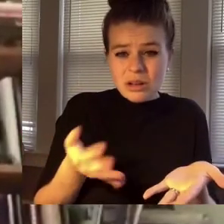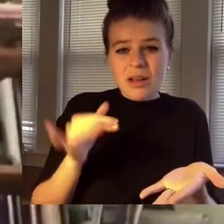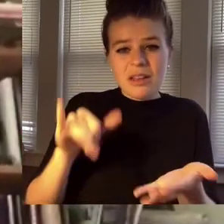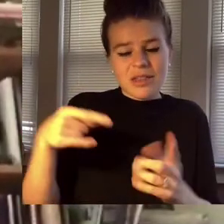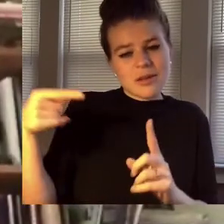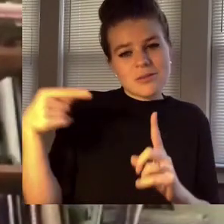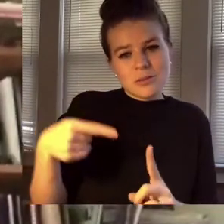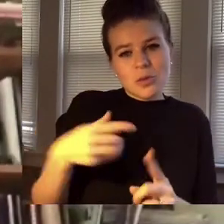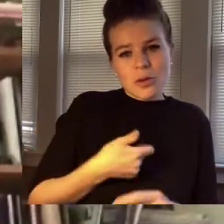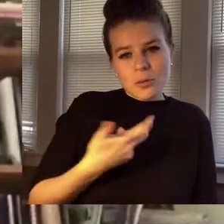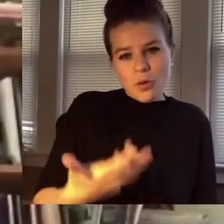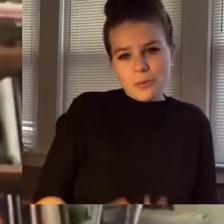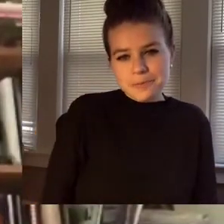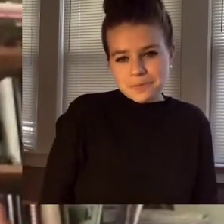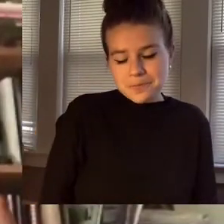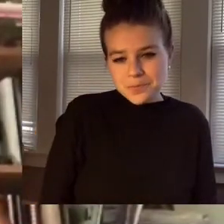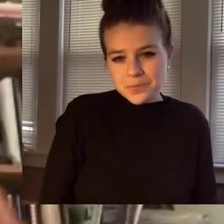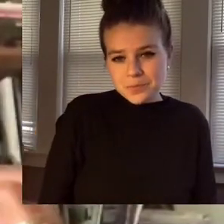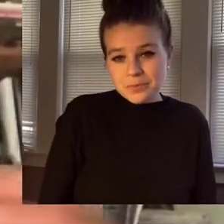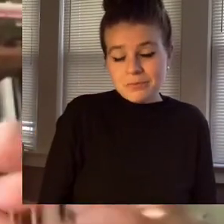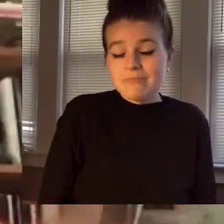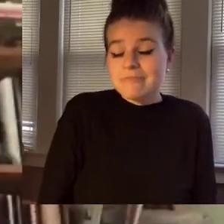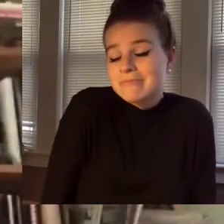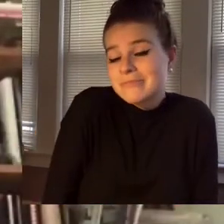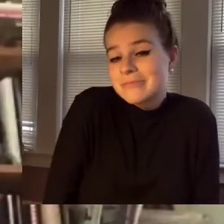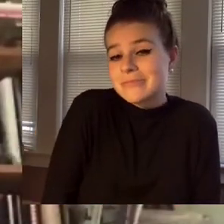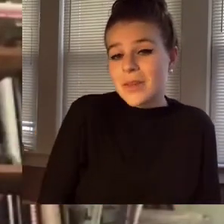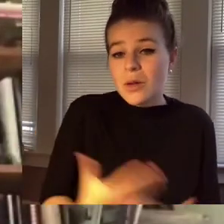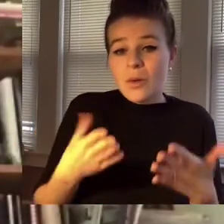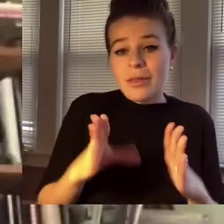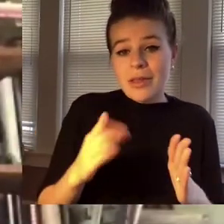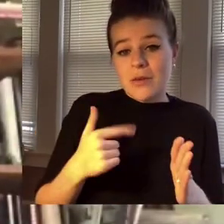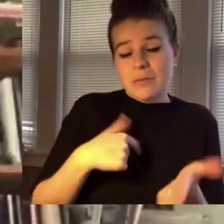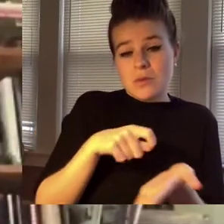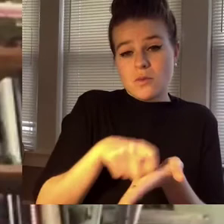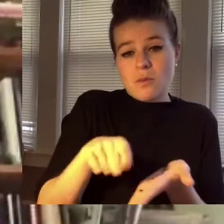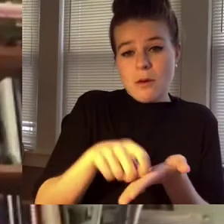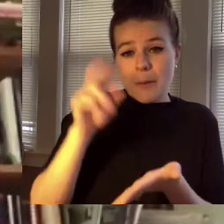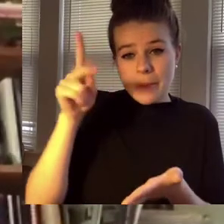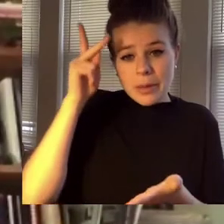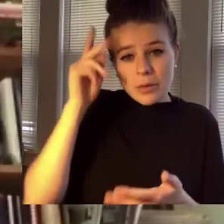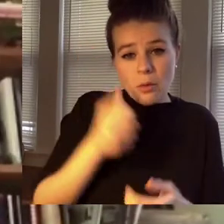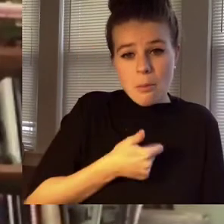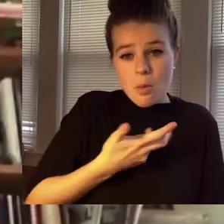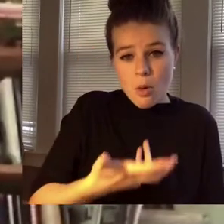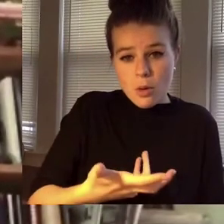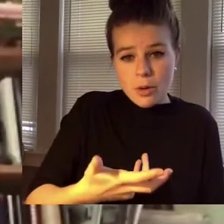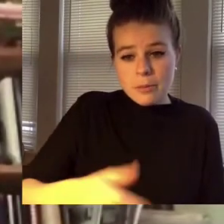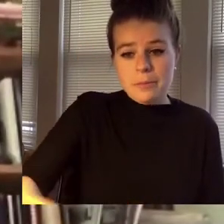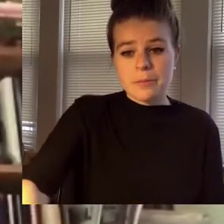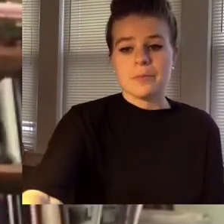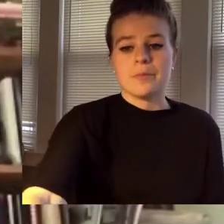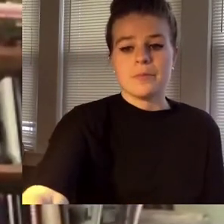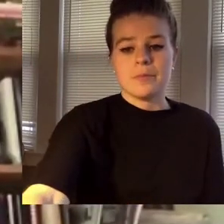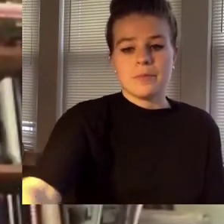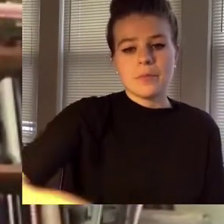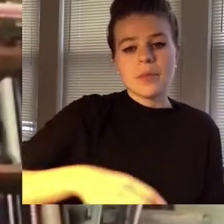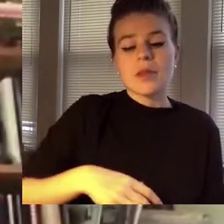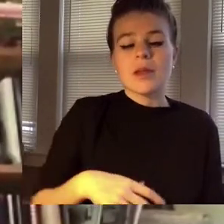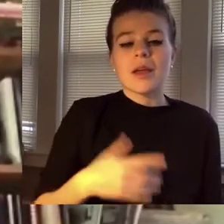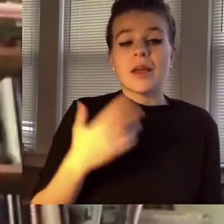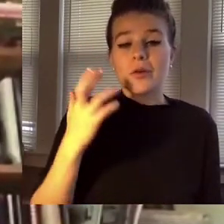poem. I guess what allows me to write a political poem that does not be that is not doctrinaire is